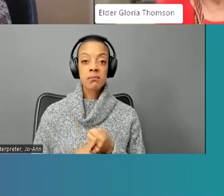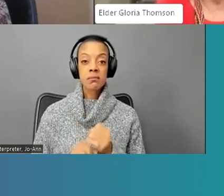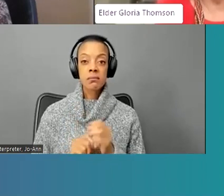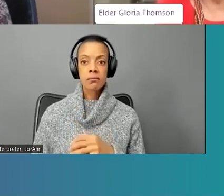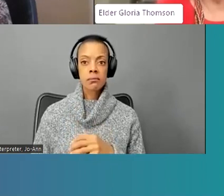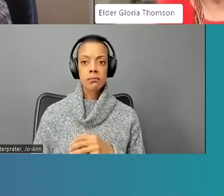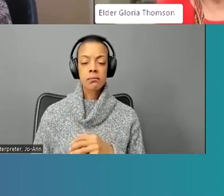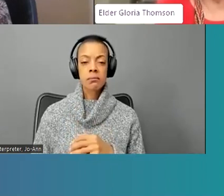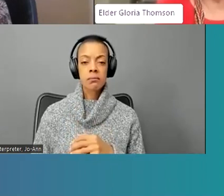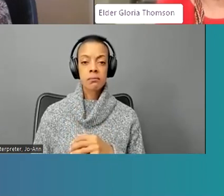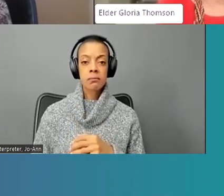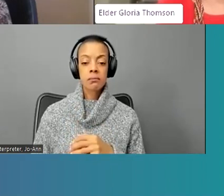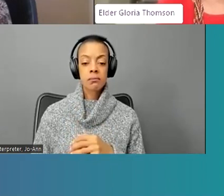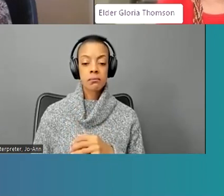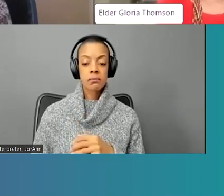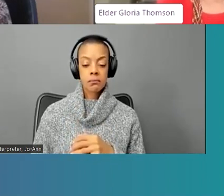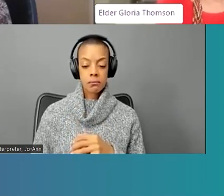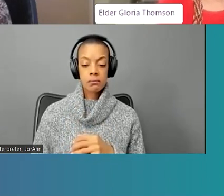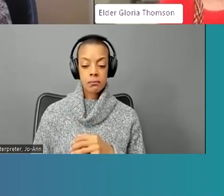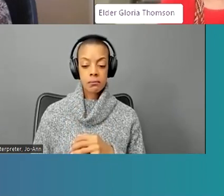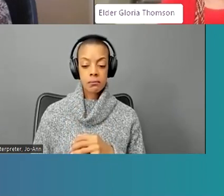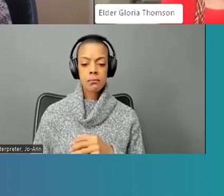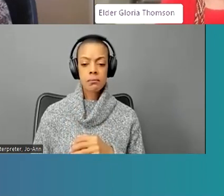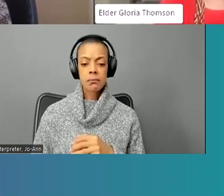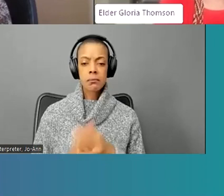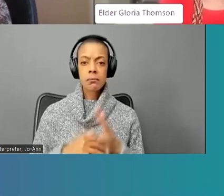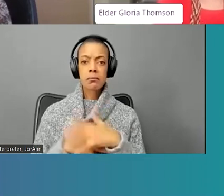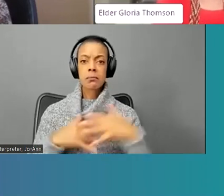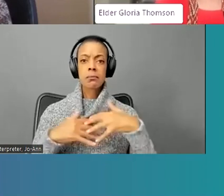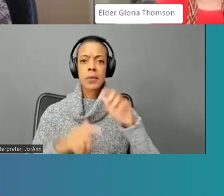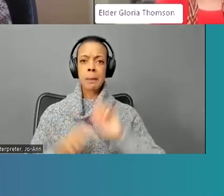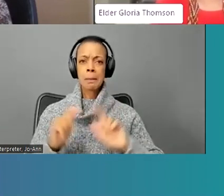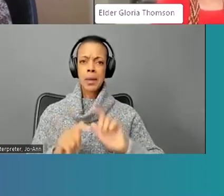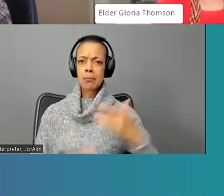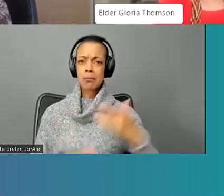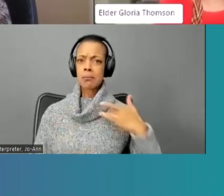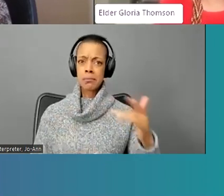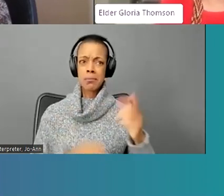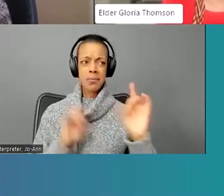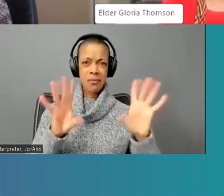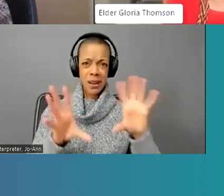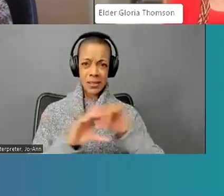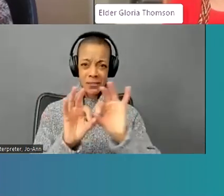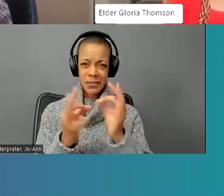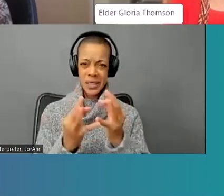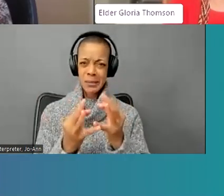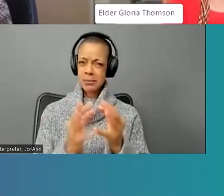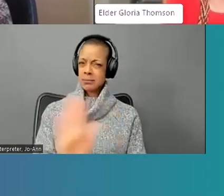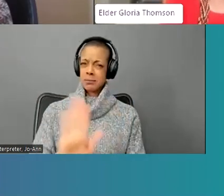role as Indigenous people to have violence in our families